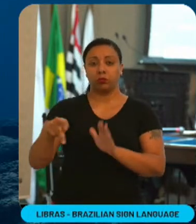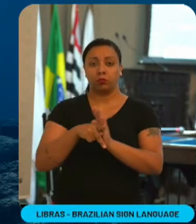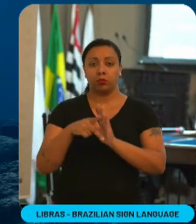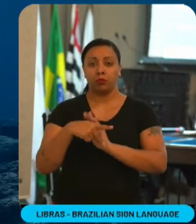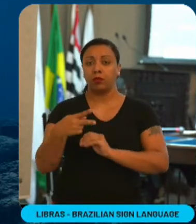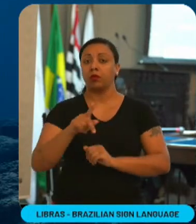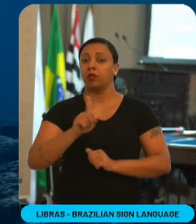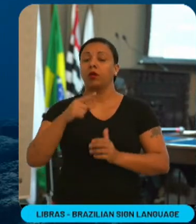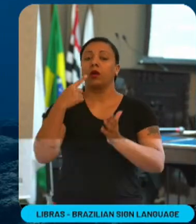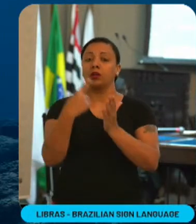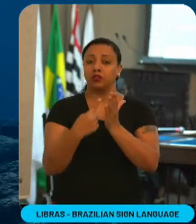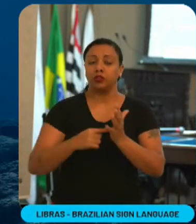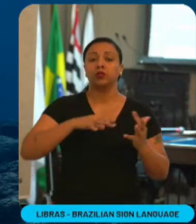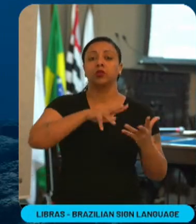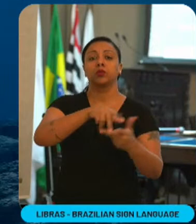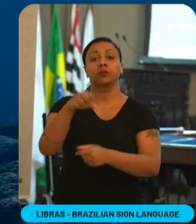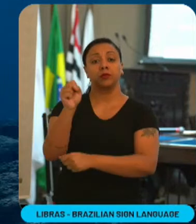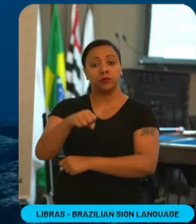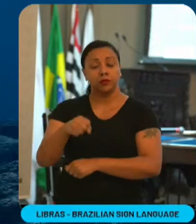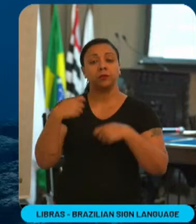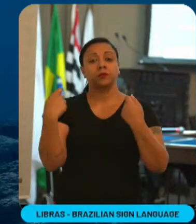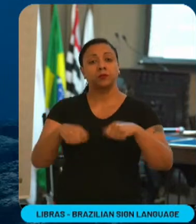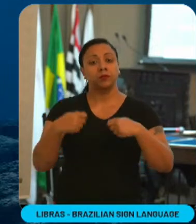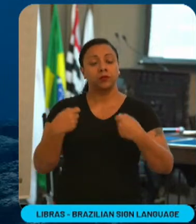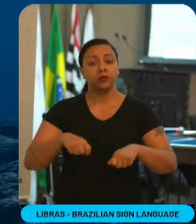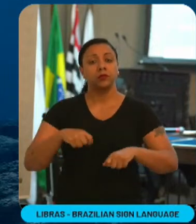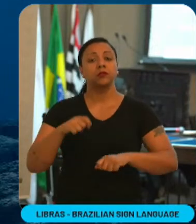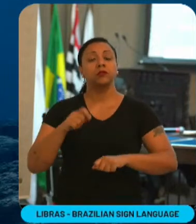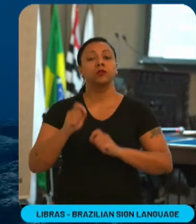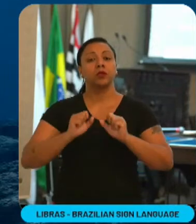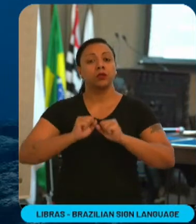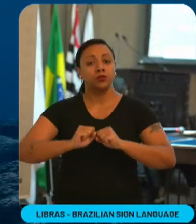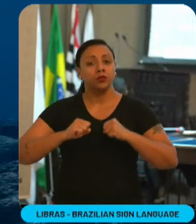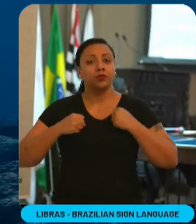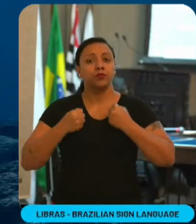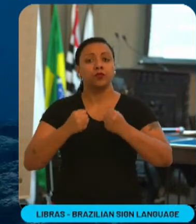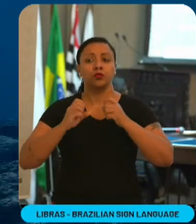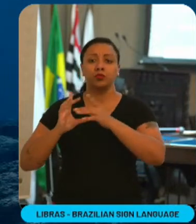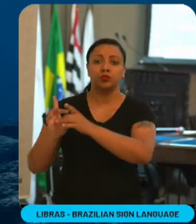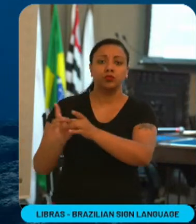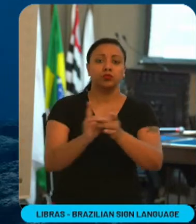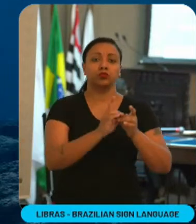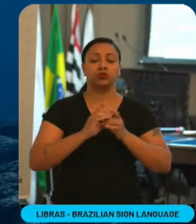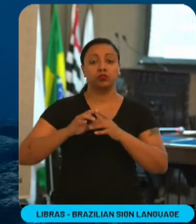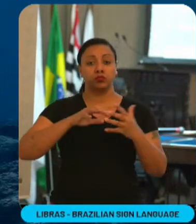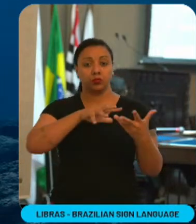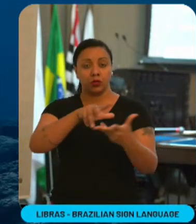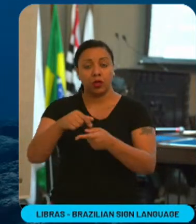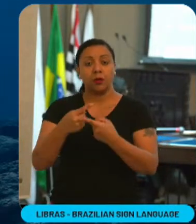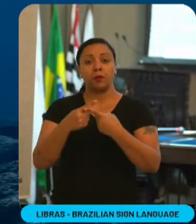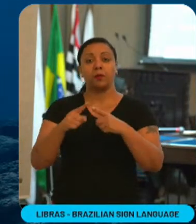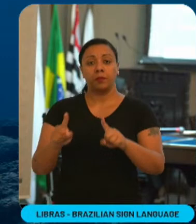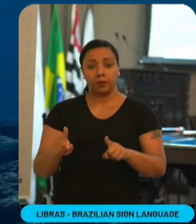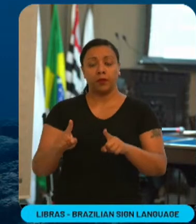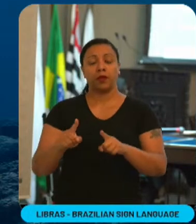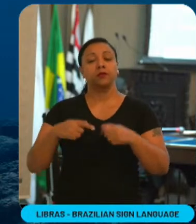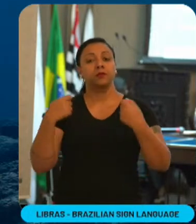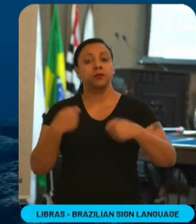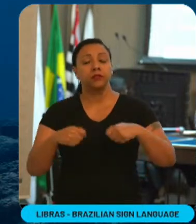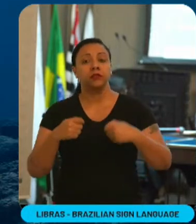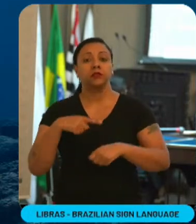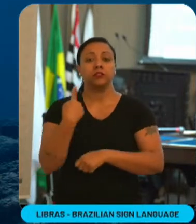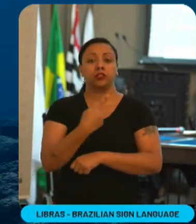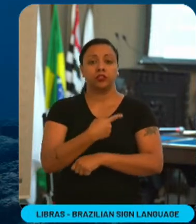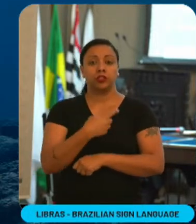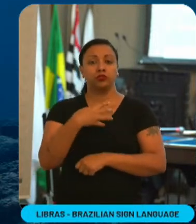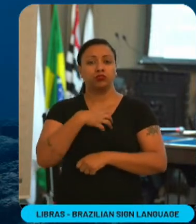topics isolated. No, it is a global agenda. It requires collective international efforts,